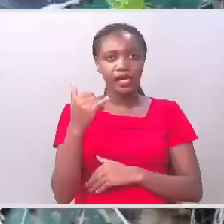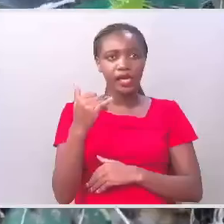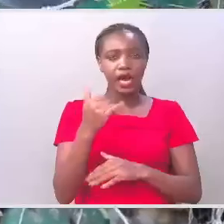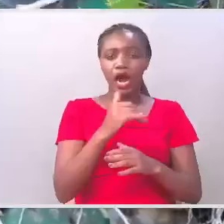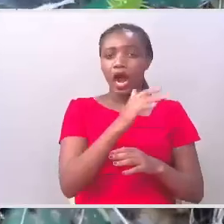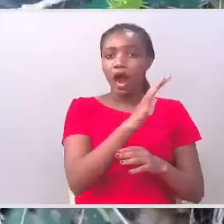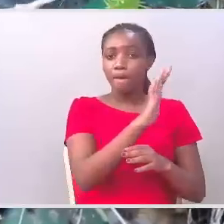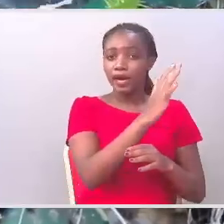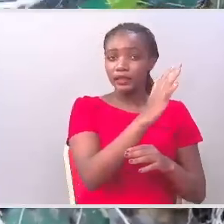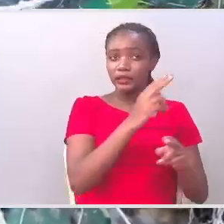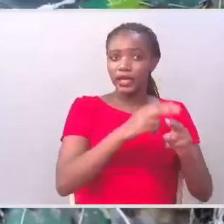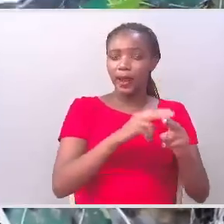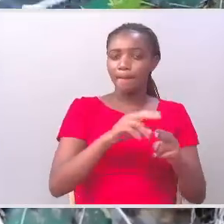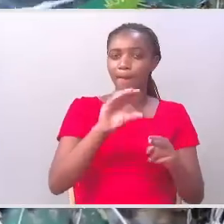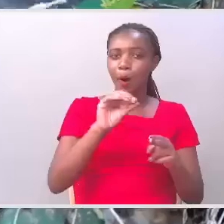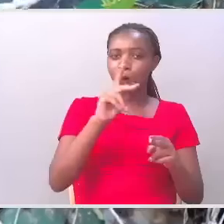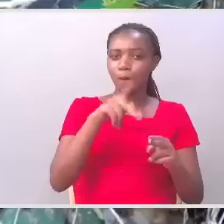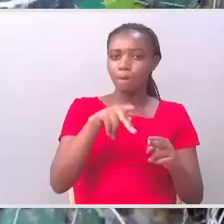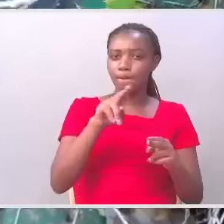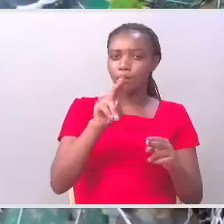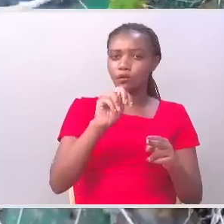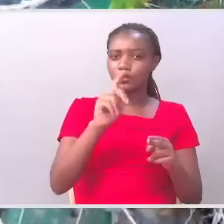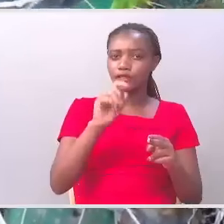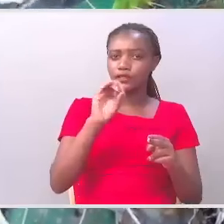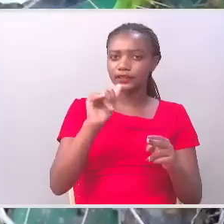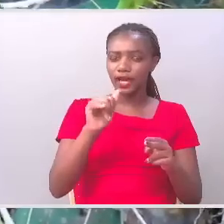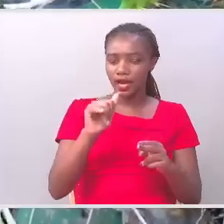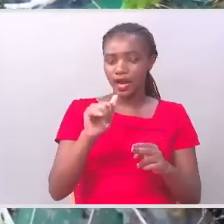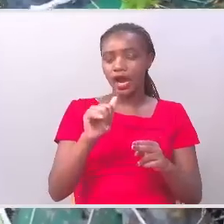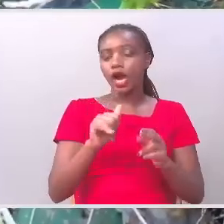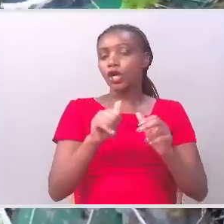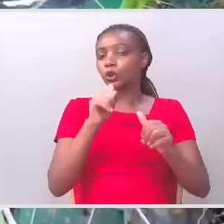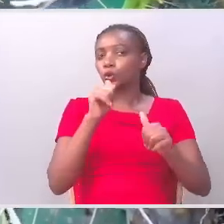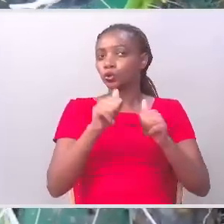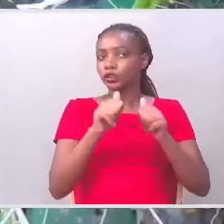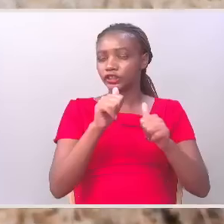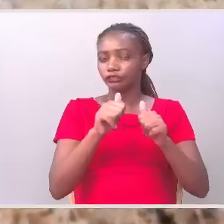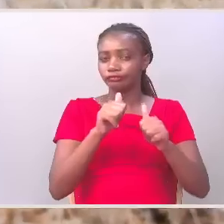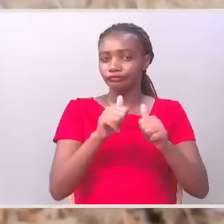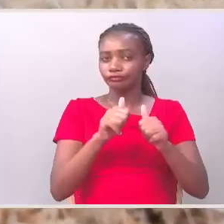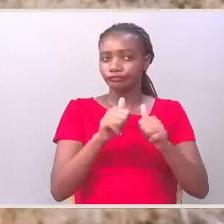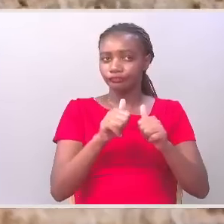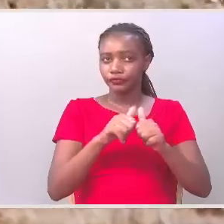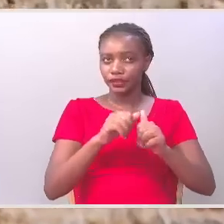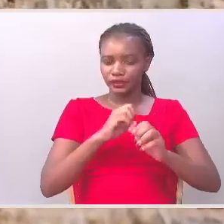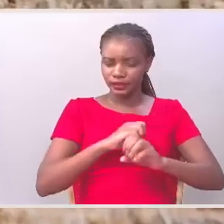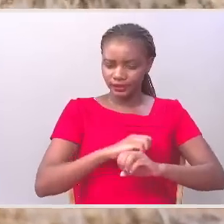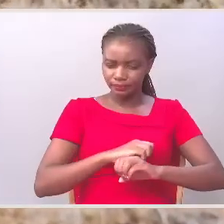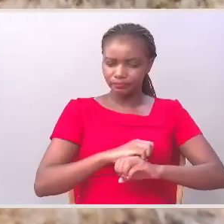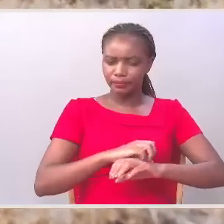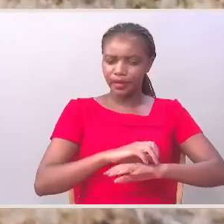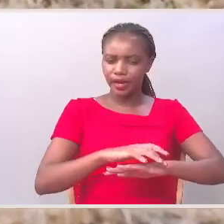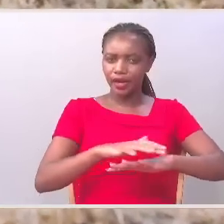Opuntia Engelmannii. The Opuntia Engelmannii has taken up quite a big land